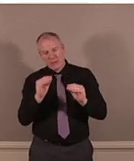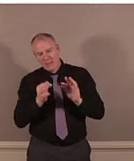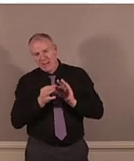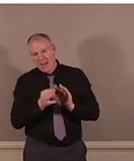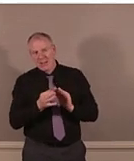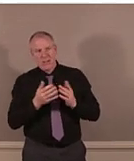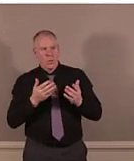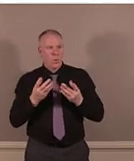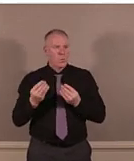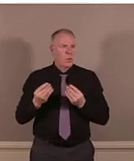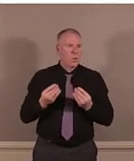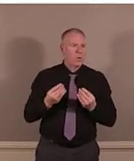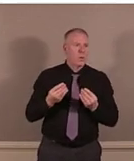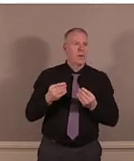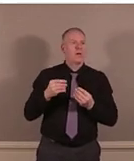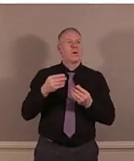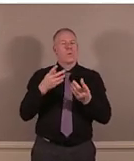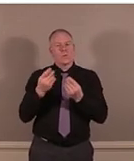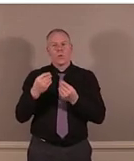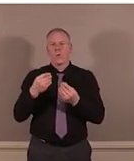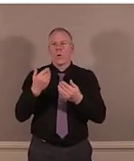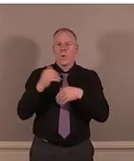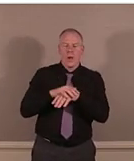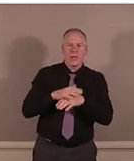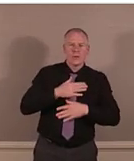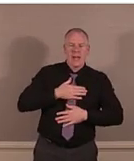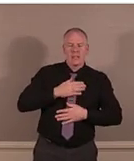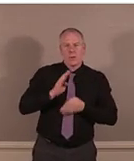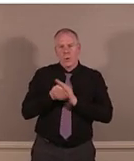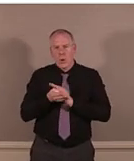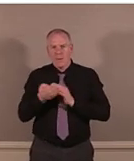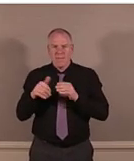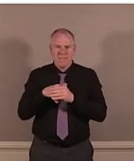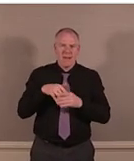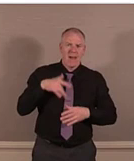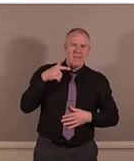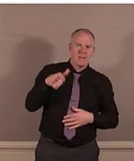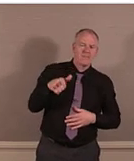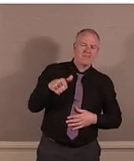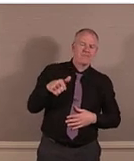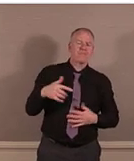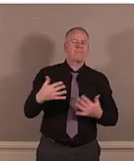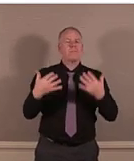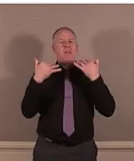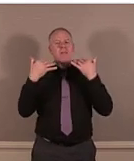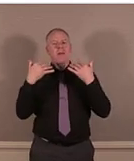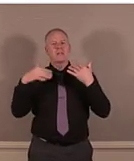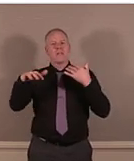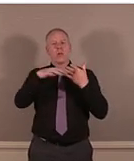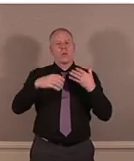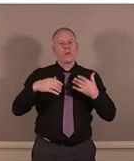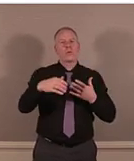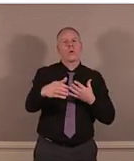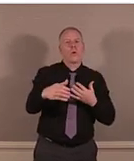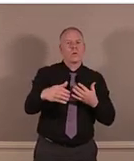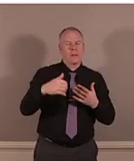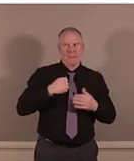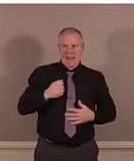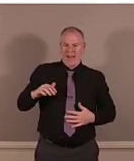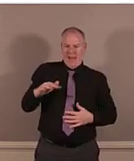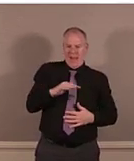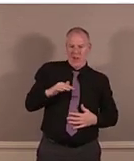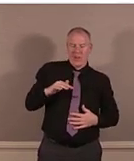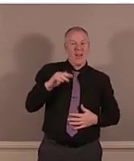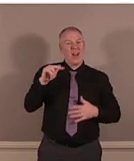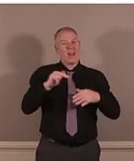about, where you want to be and what you want to do and where you want to be in Inclusion for Life, information about local courses in your local area